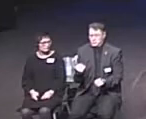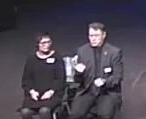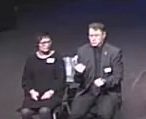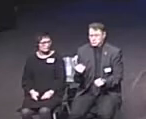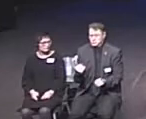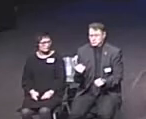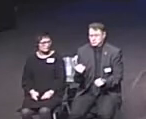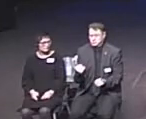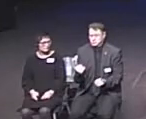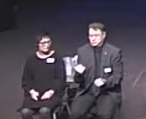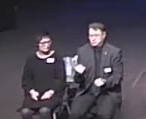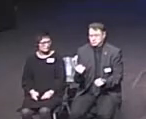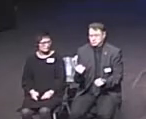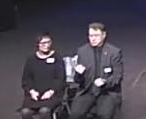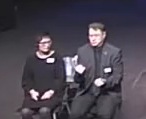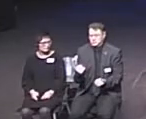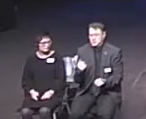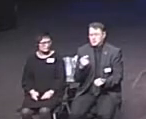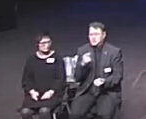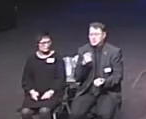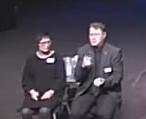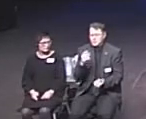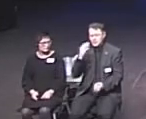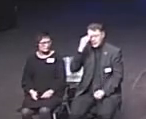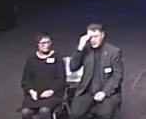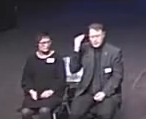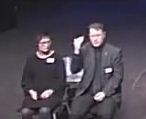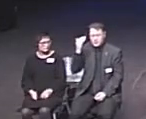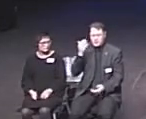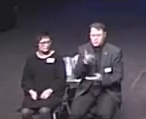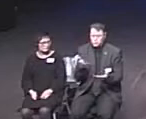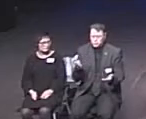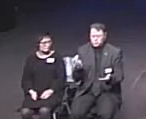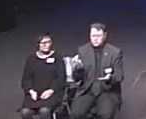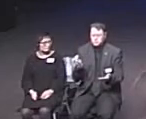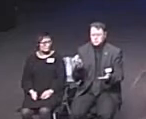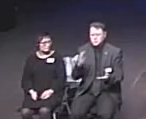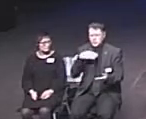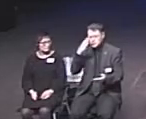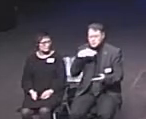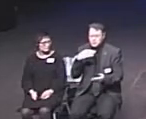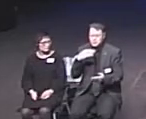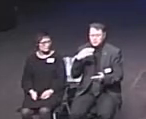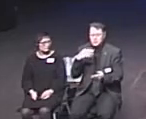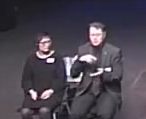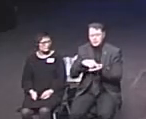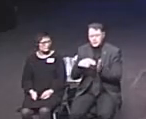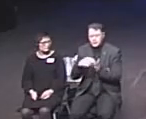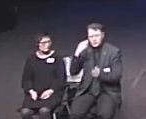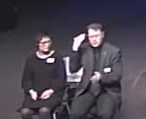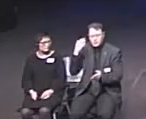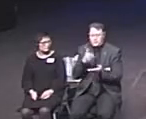about. So this is the museum, Science Museum, National Museum of Science and Technology in